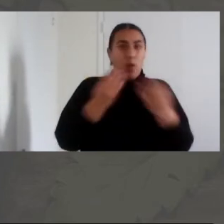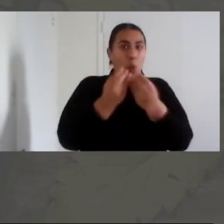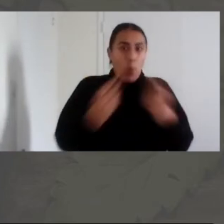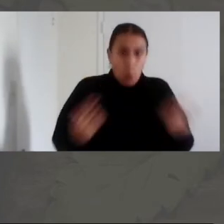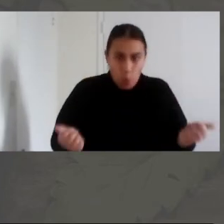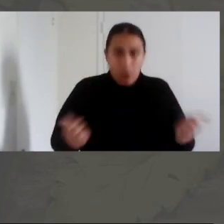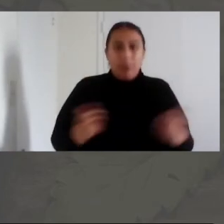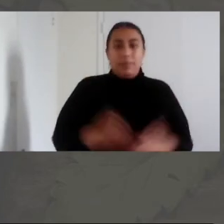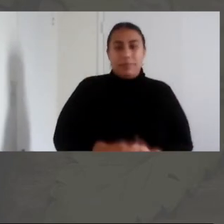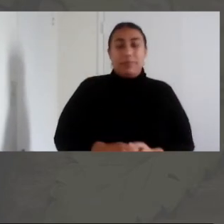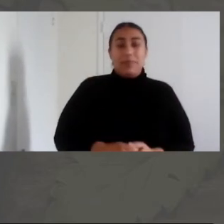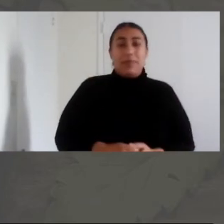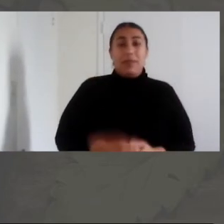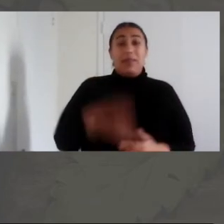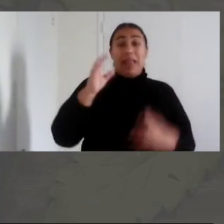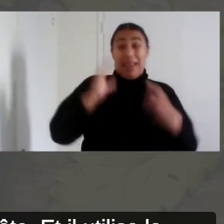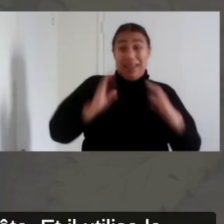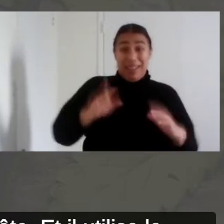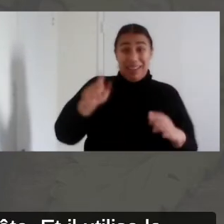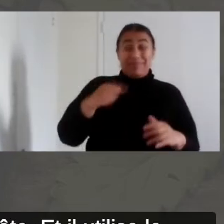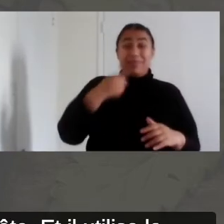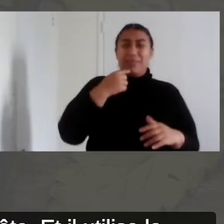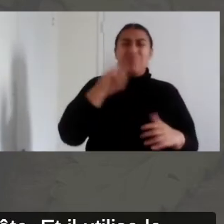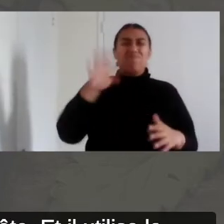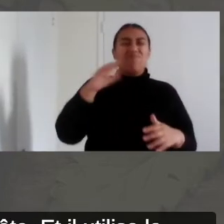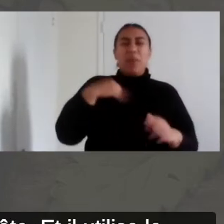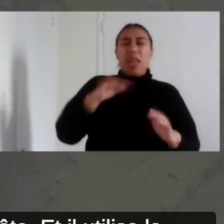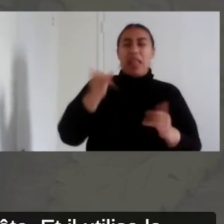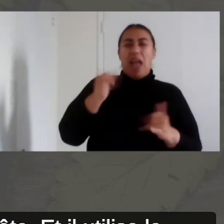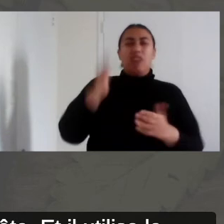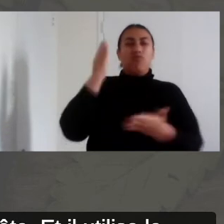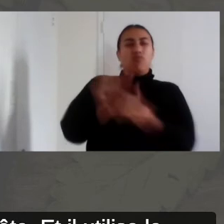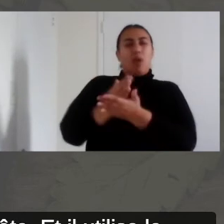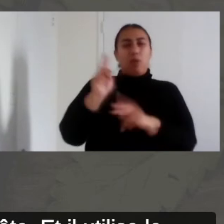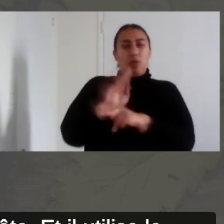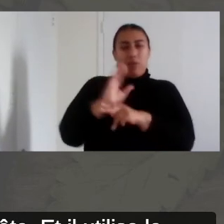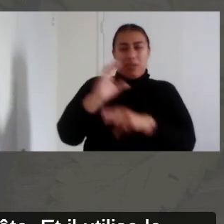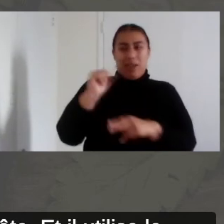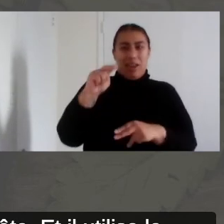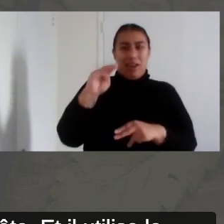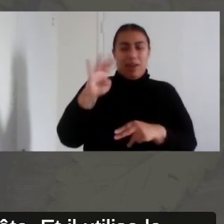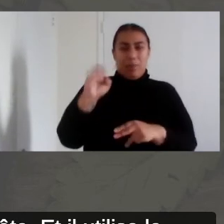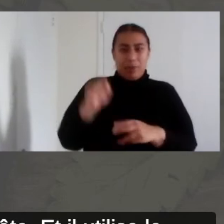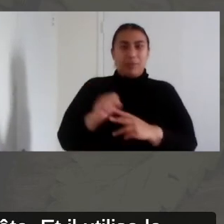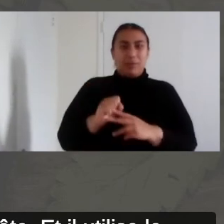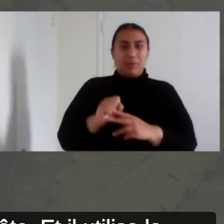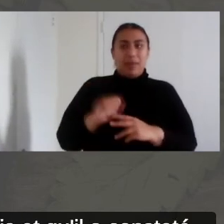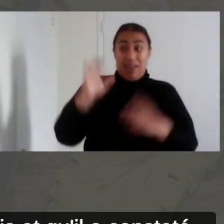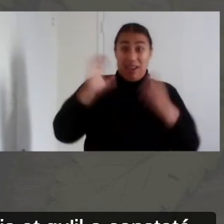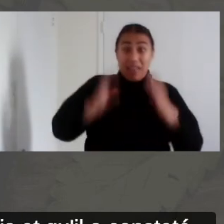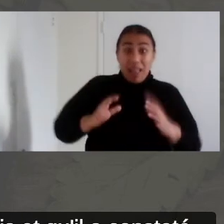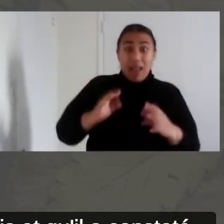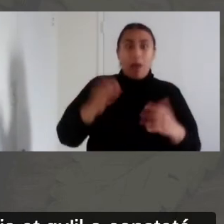headaches are no longer present. So he was actually able to fully get rid of his headaches, and he uses the medication when he needs